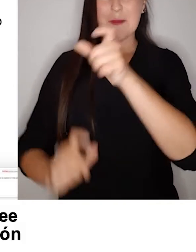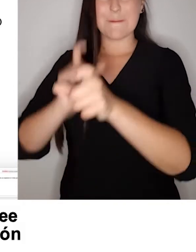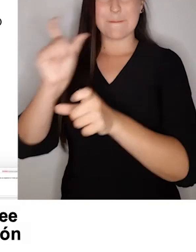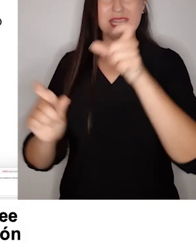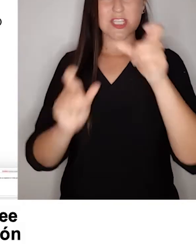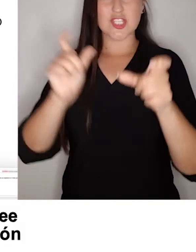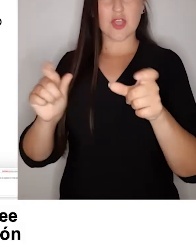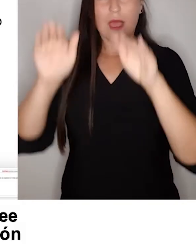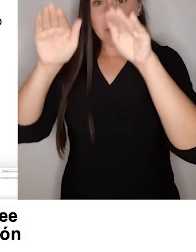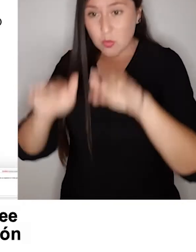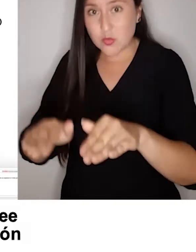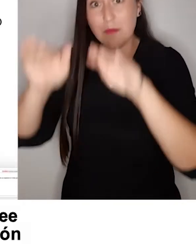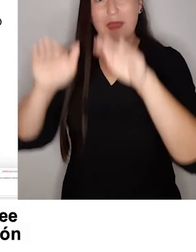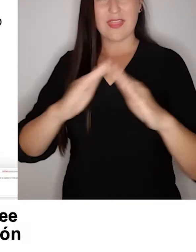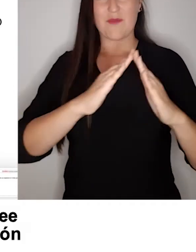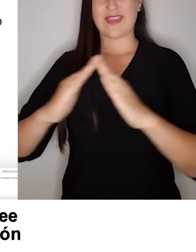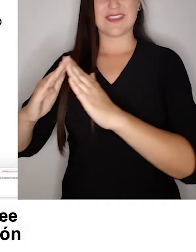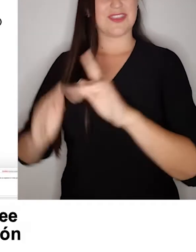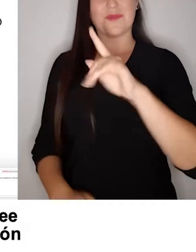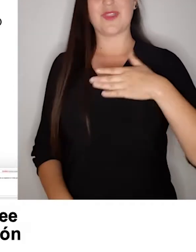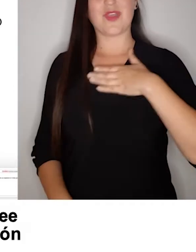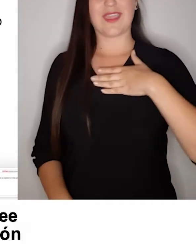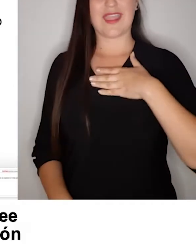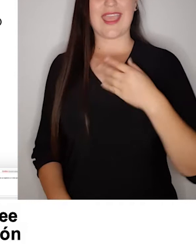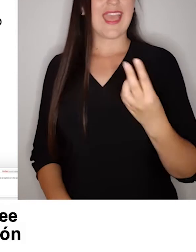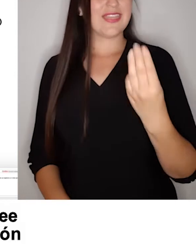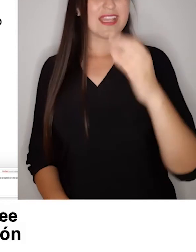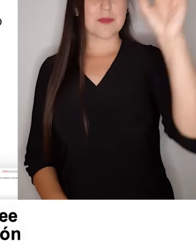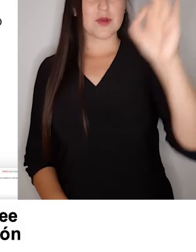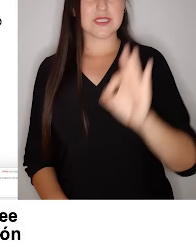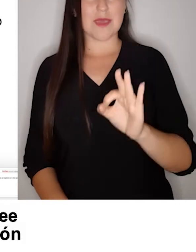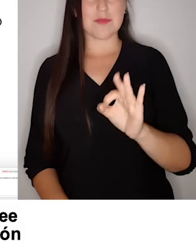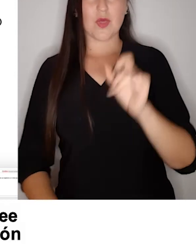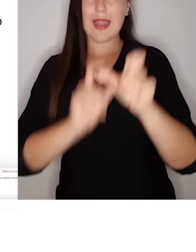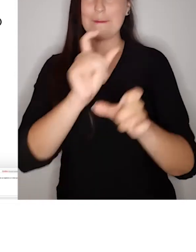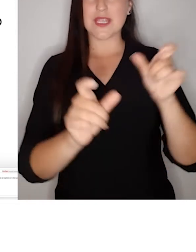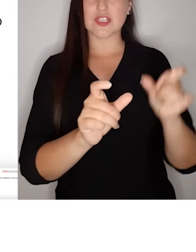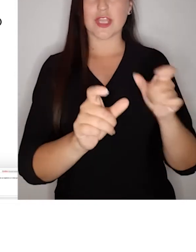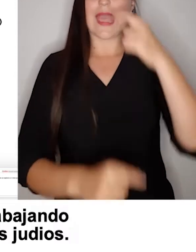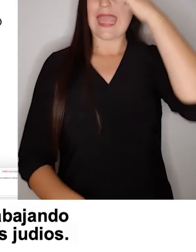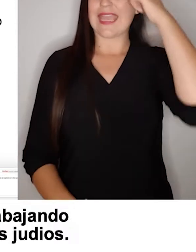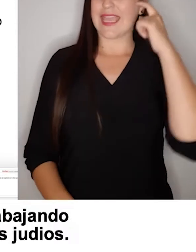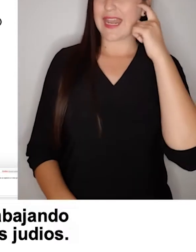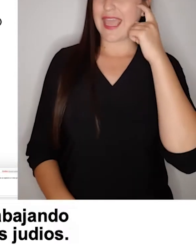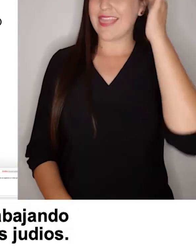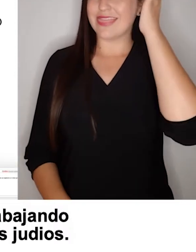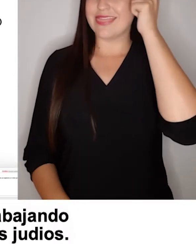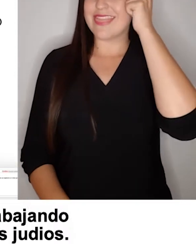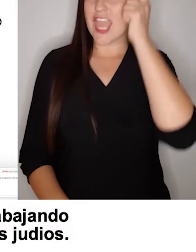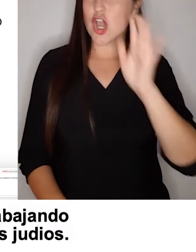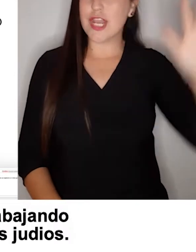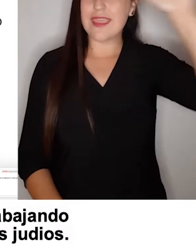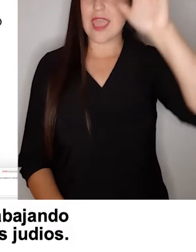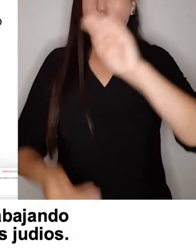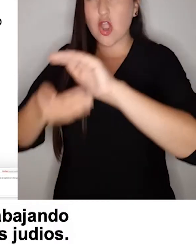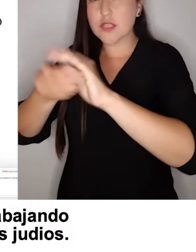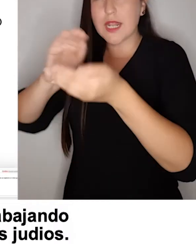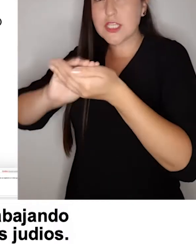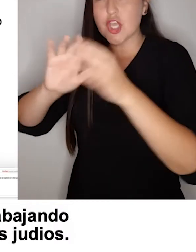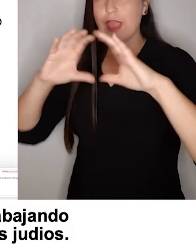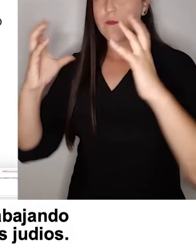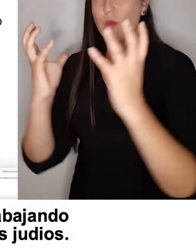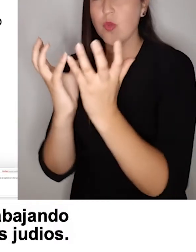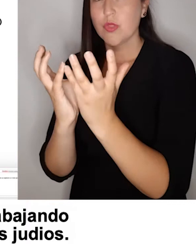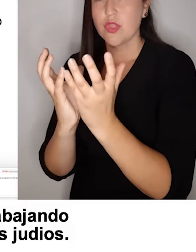13% of the Norwegian population believed in some sort of conspiracy theory that the world's Jews